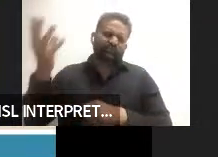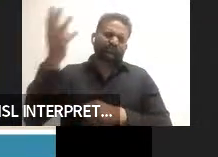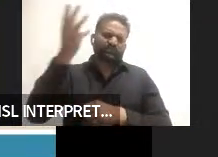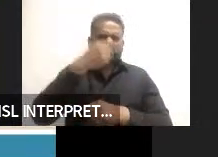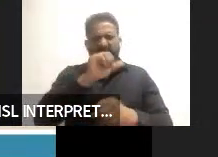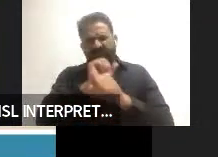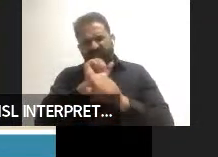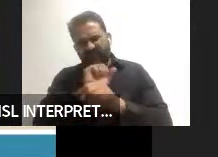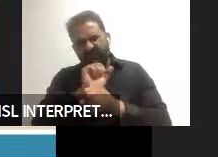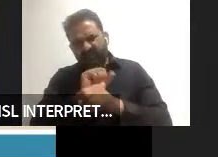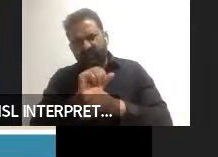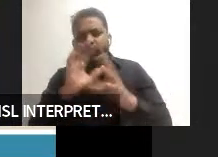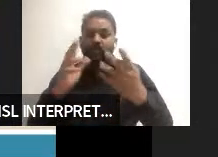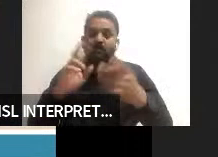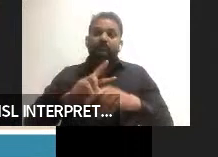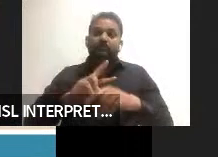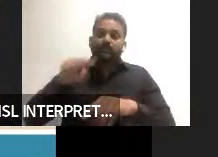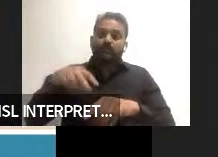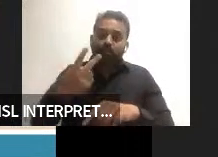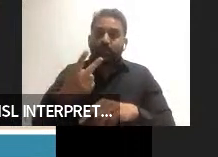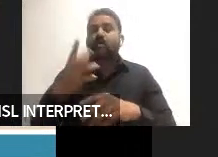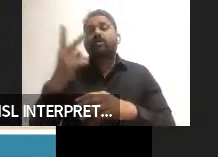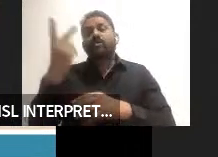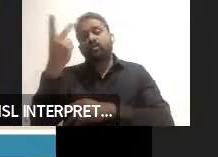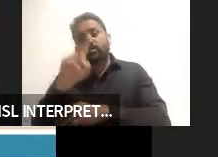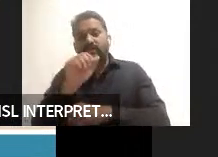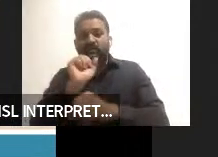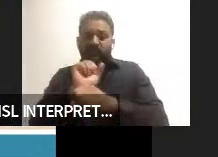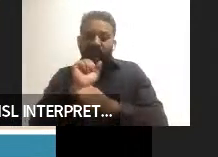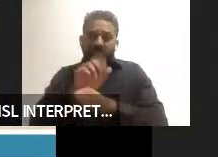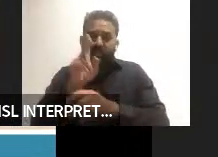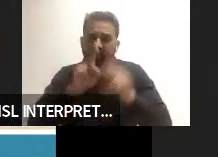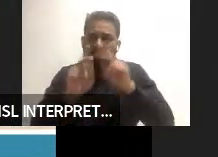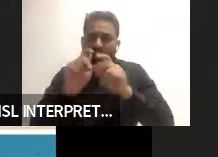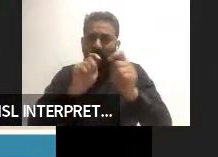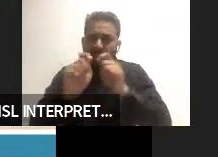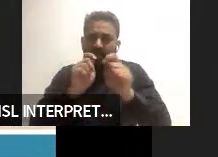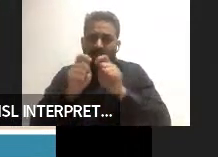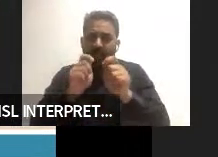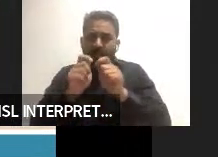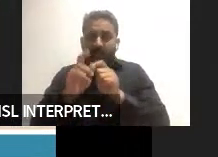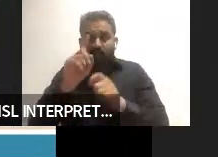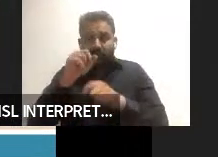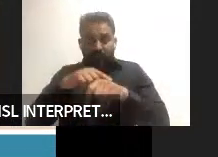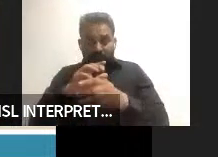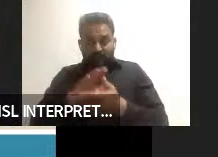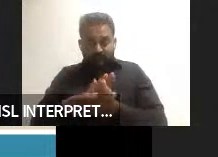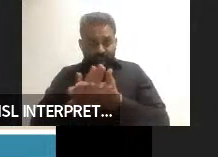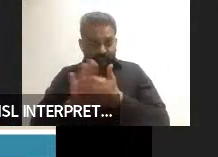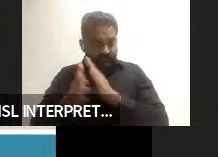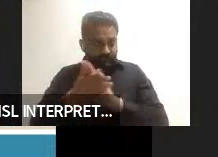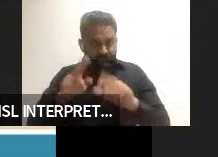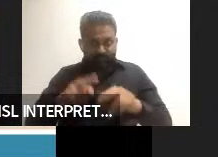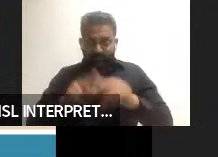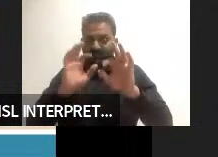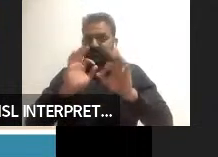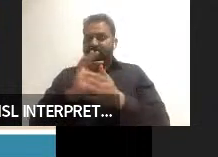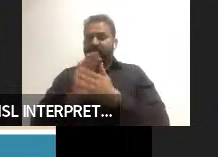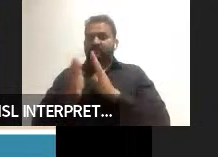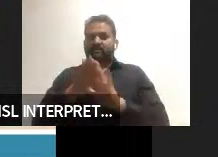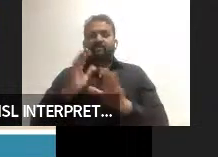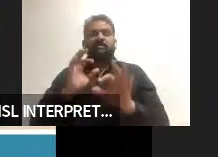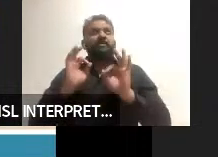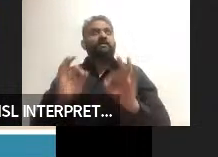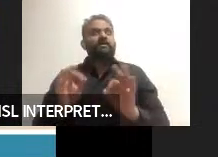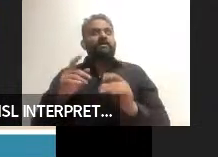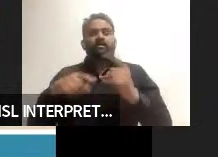work for 2 days on this completing of this kind of editing. Once you finalize it, when you are finishing the job